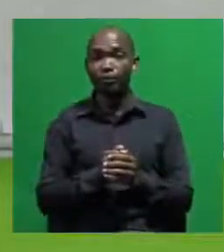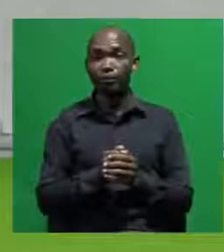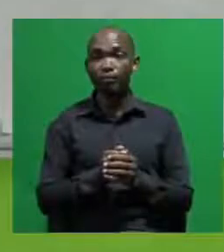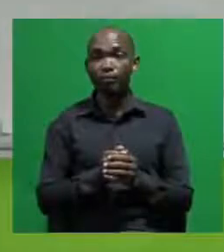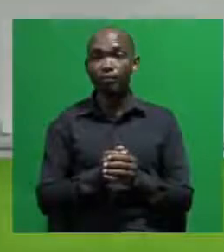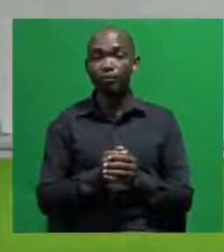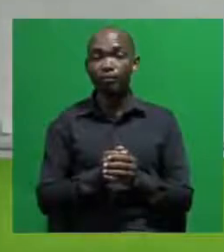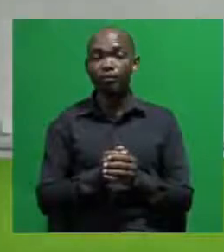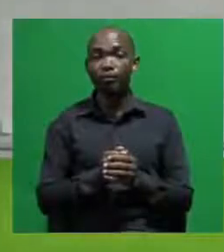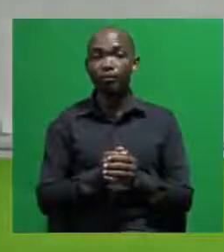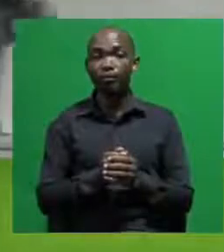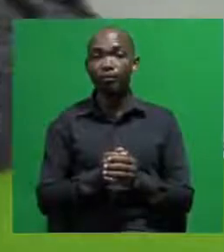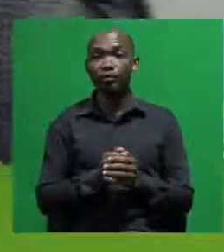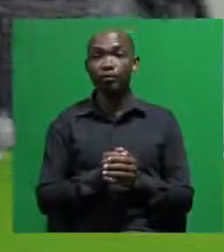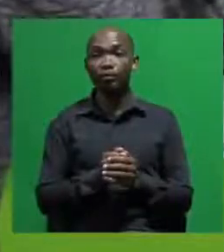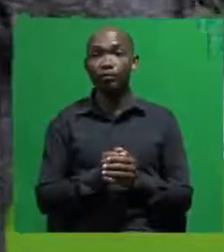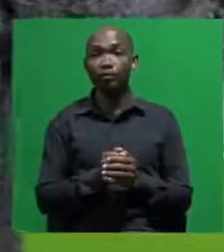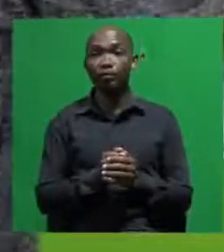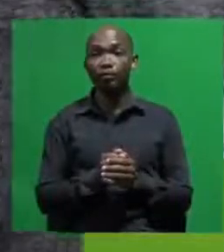So